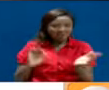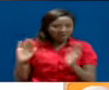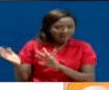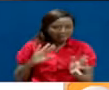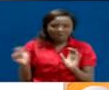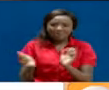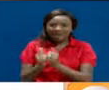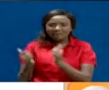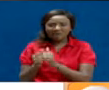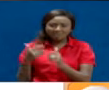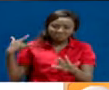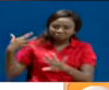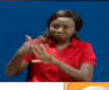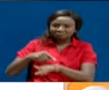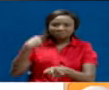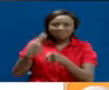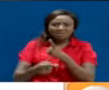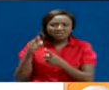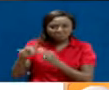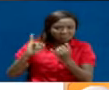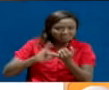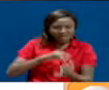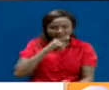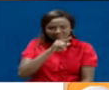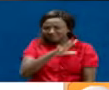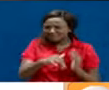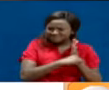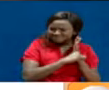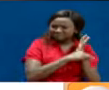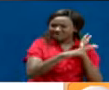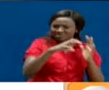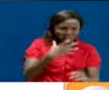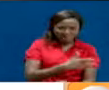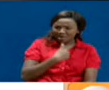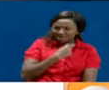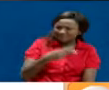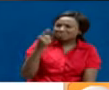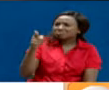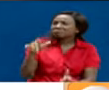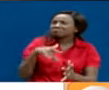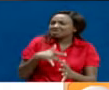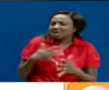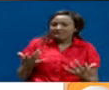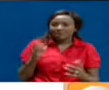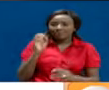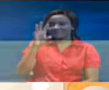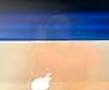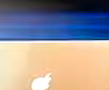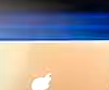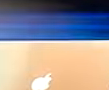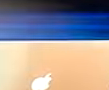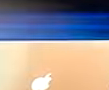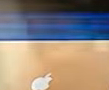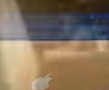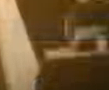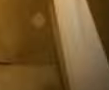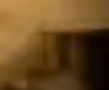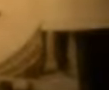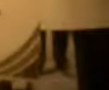the ups and downs of being married to one of the most powerful men in Kenya, and her hopes for 2021. Watch.